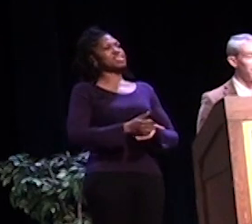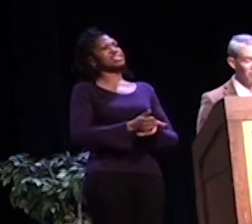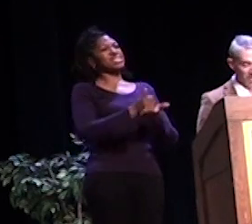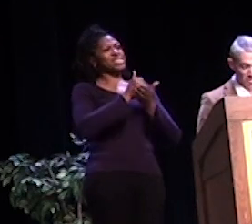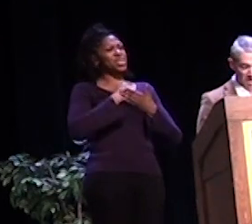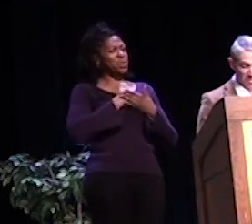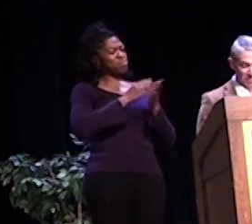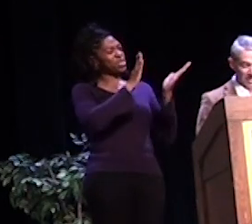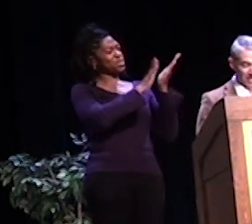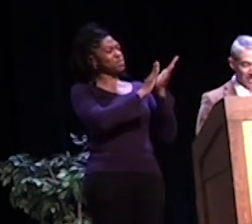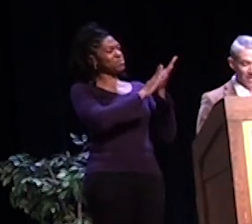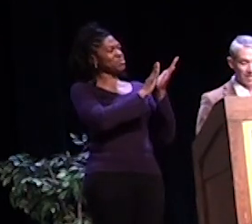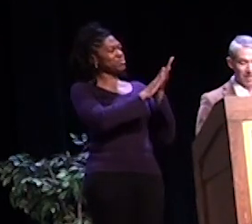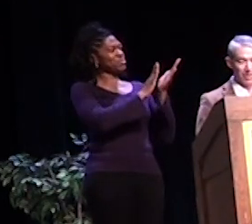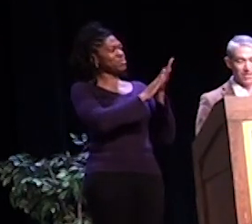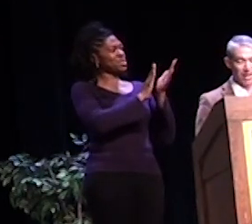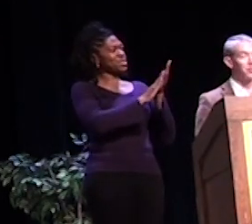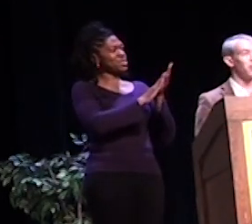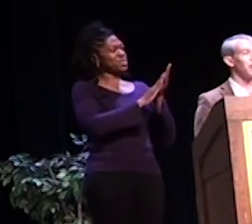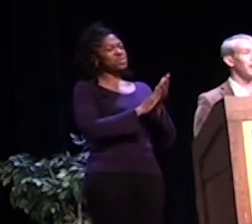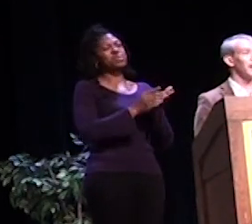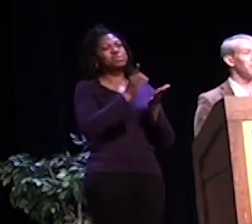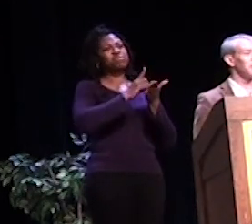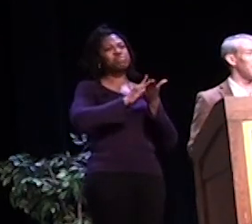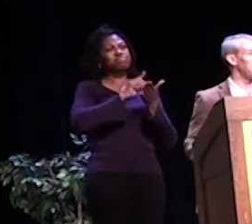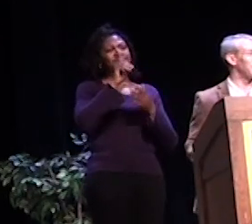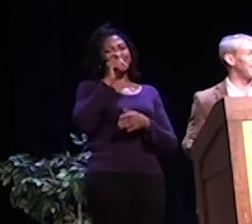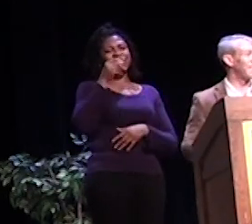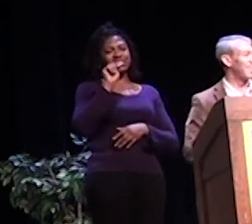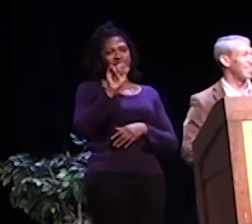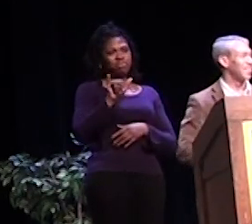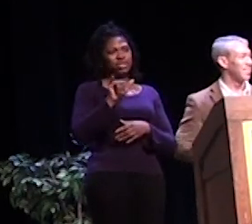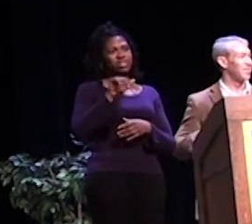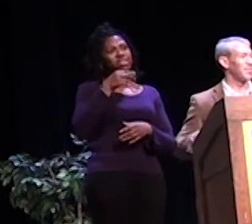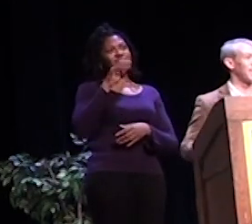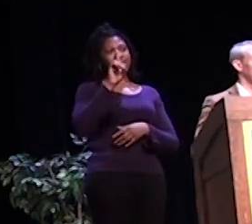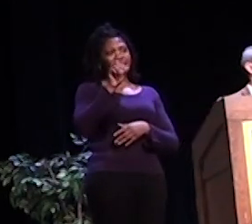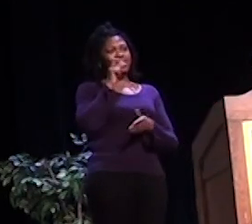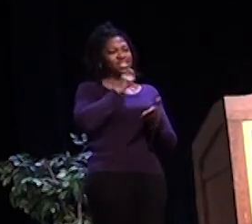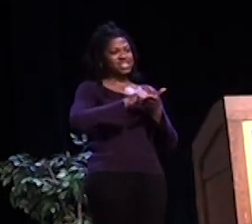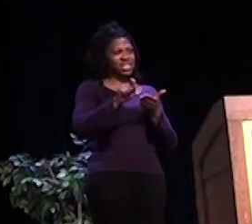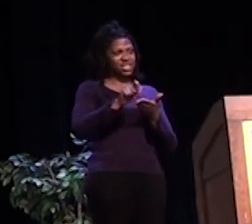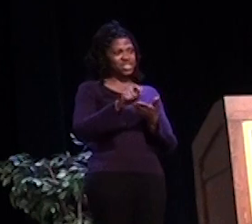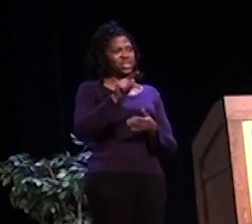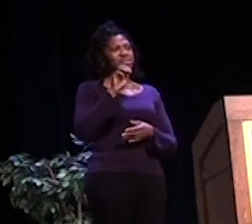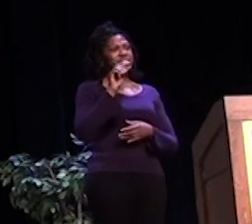warm San Antonio welcome to HUD Deputy Secretary Adrian Todman.